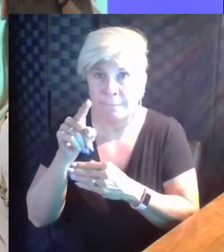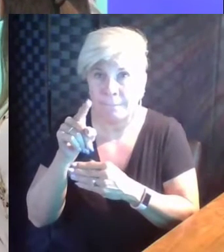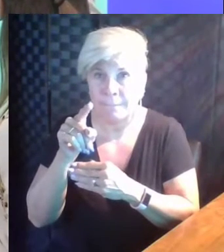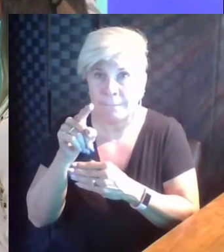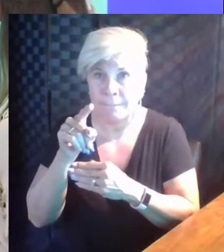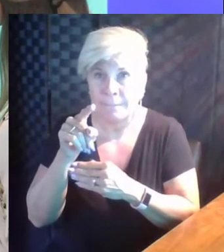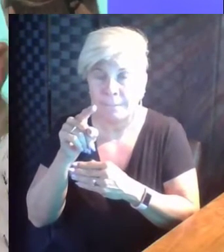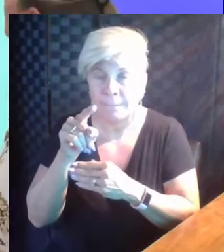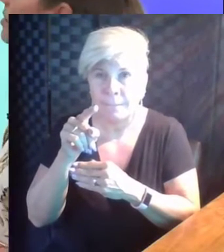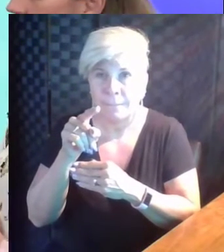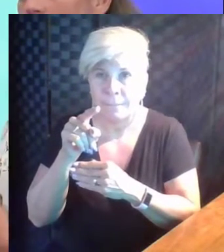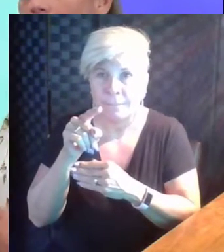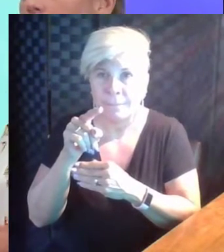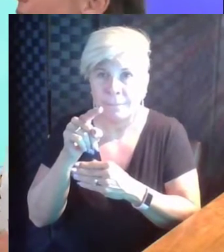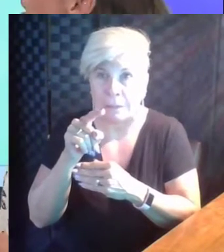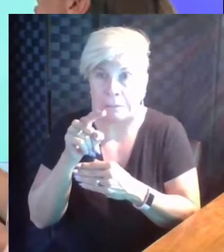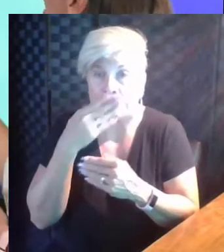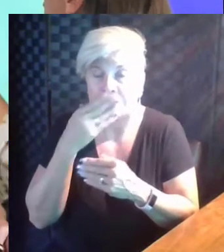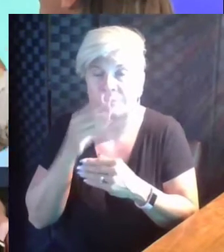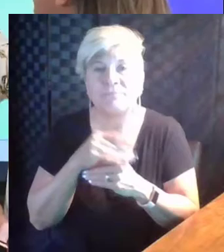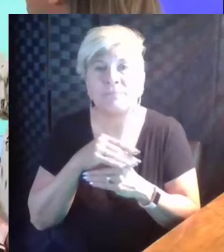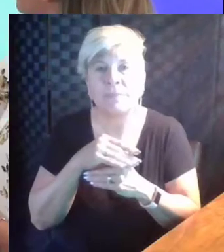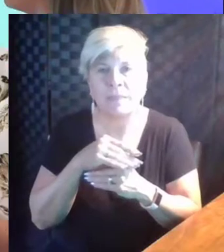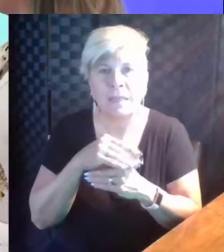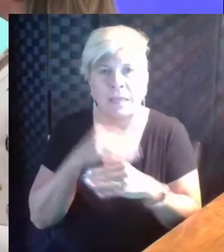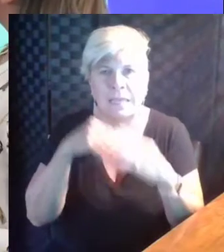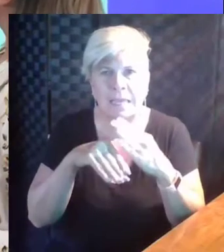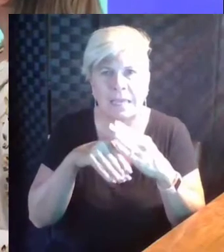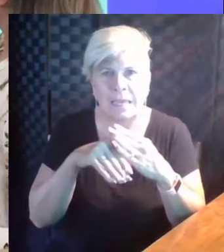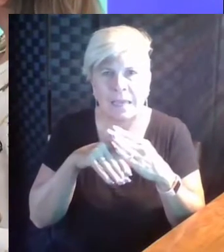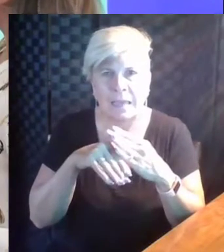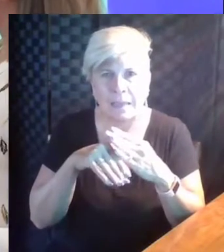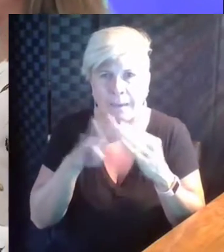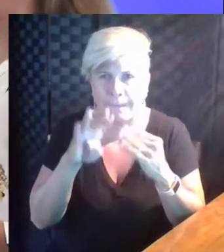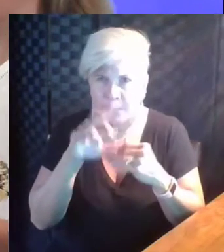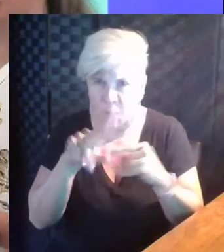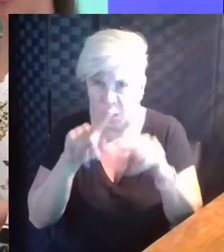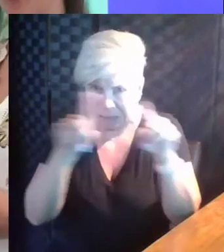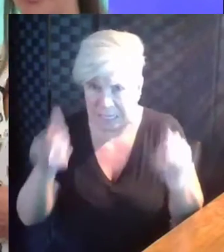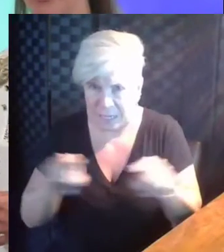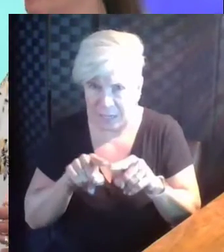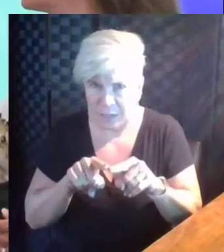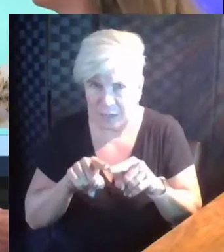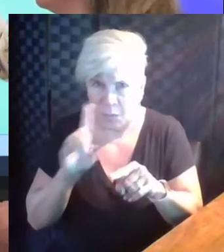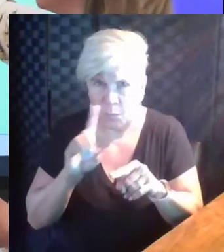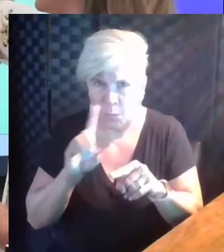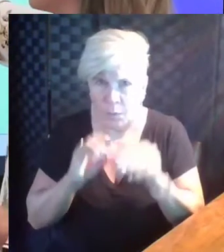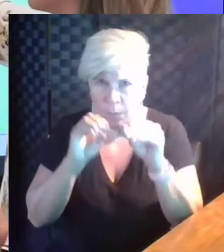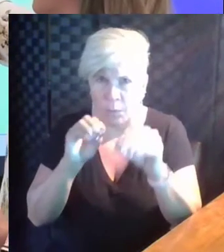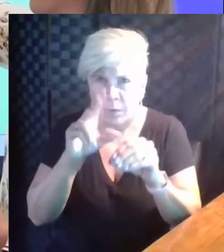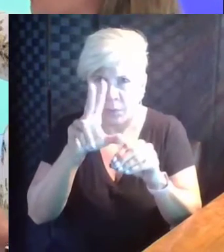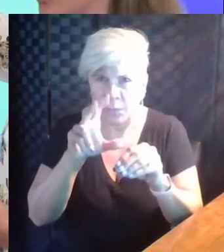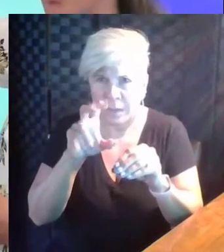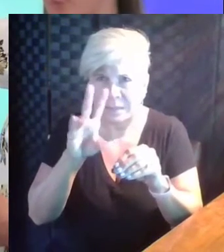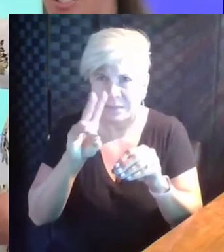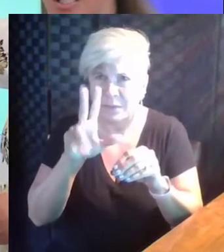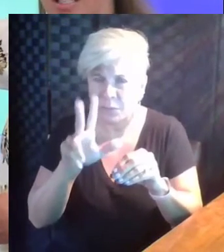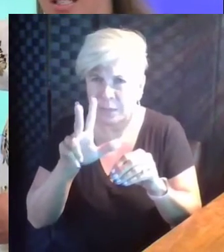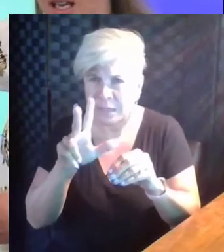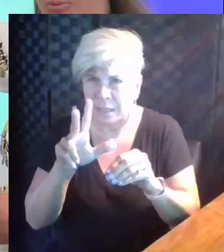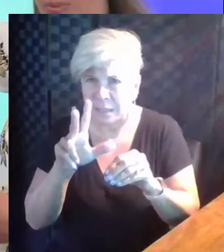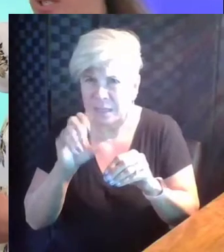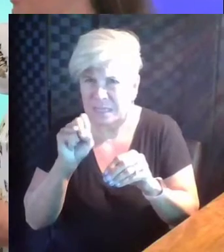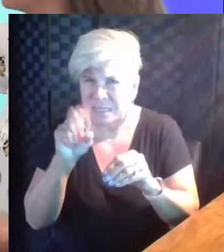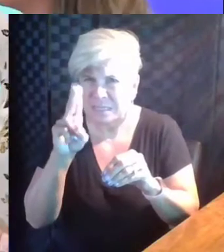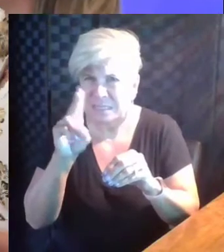Oops, those kind of got stuck together. In our bar diagram here, where are we going to put that sum? What does